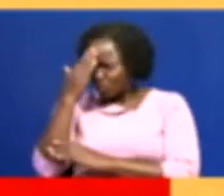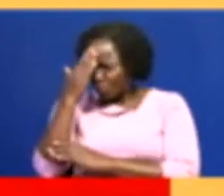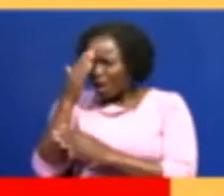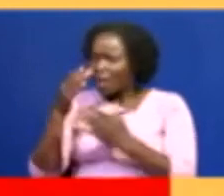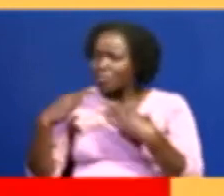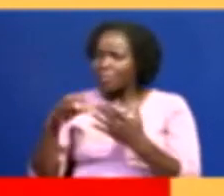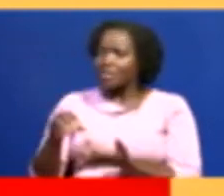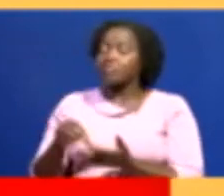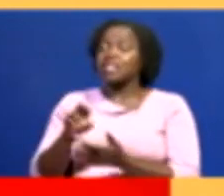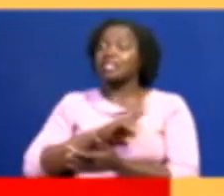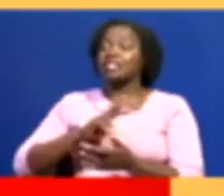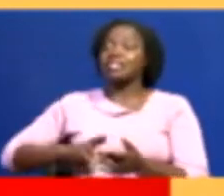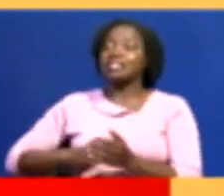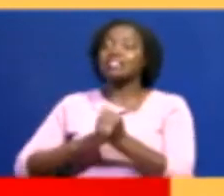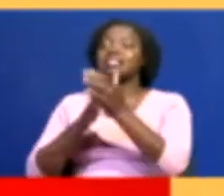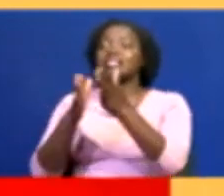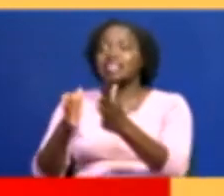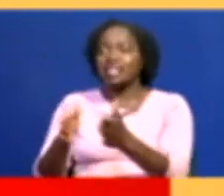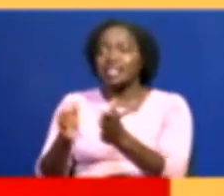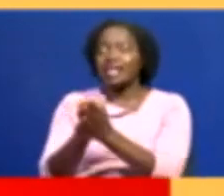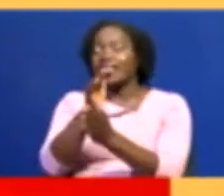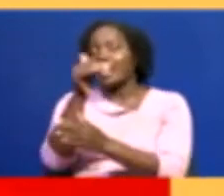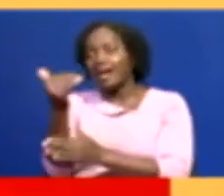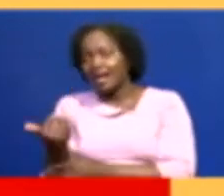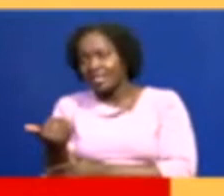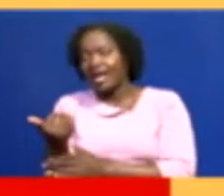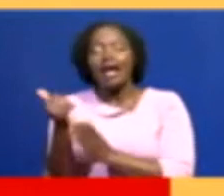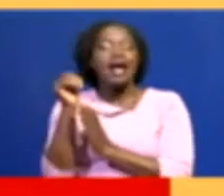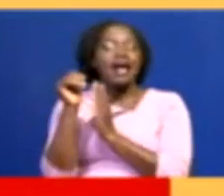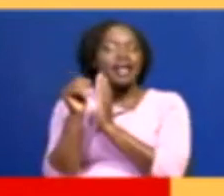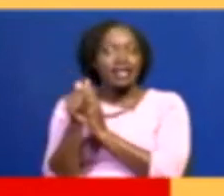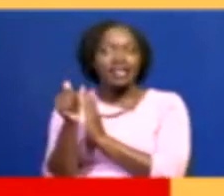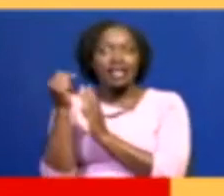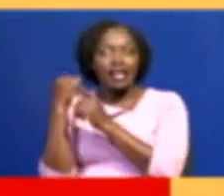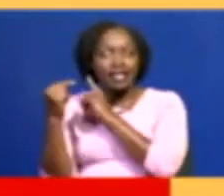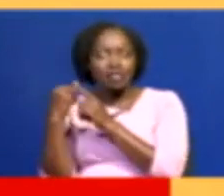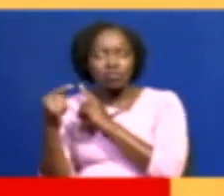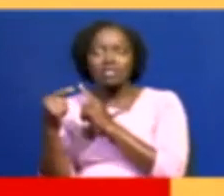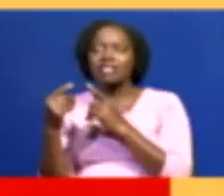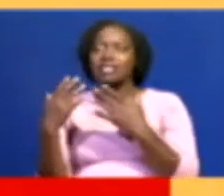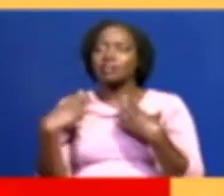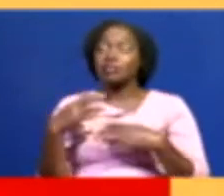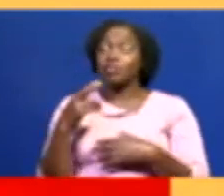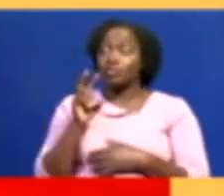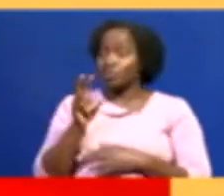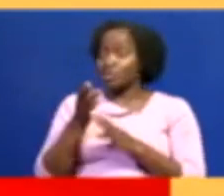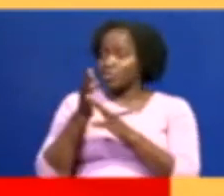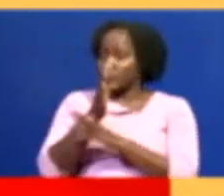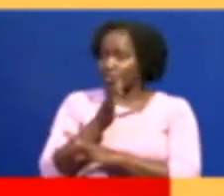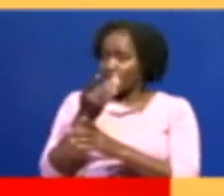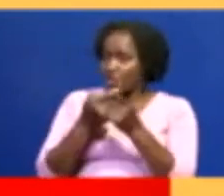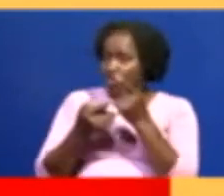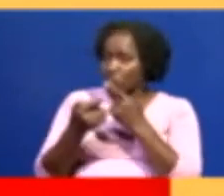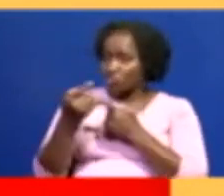religious leaders and other experienced and people who have seen it before, to come